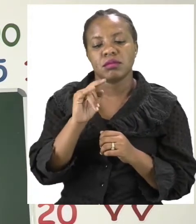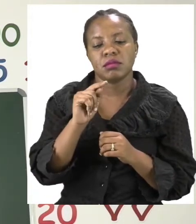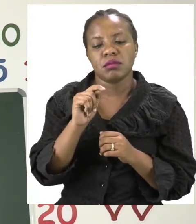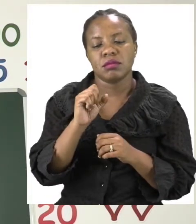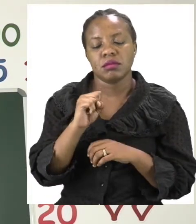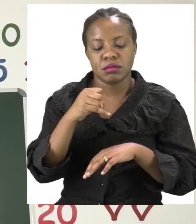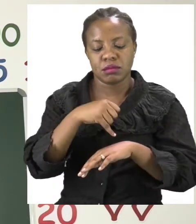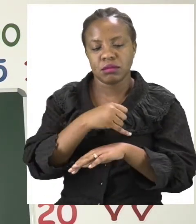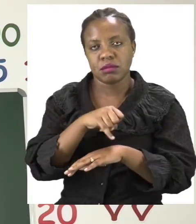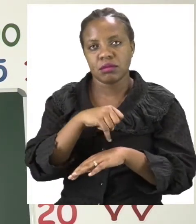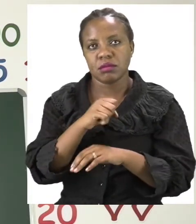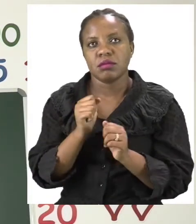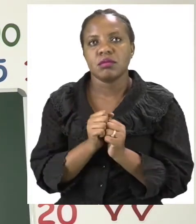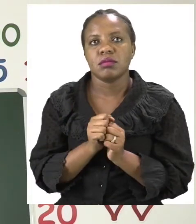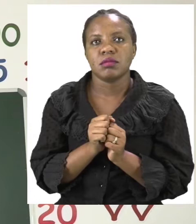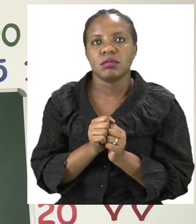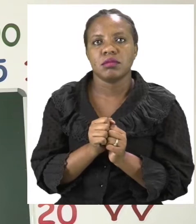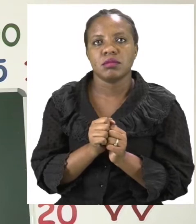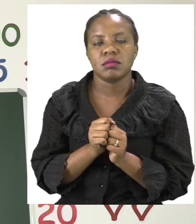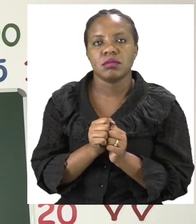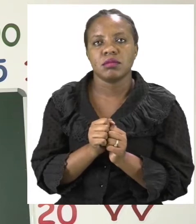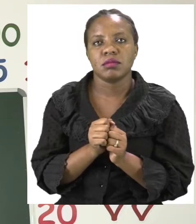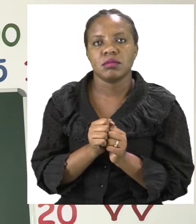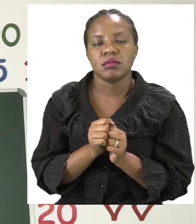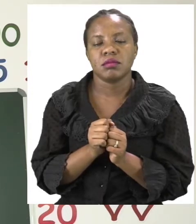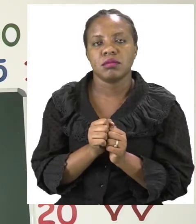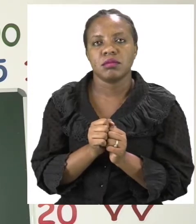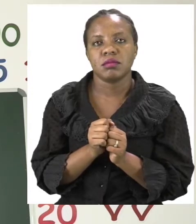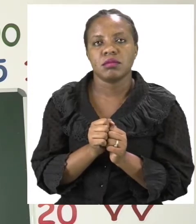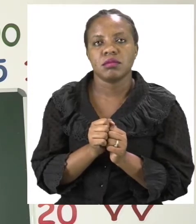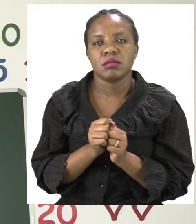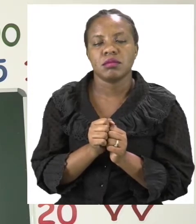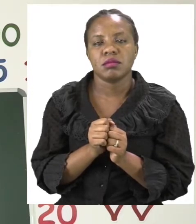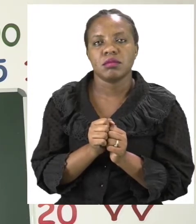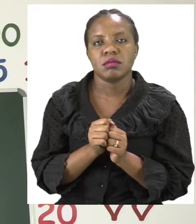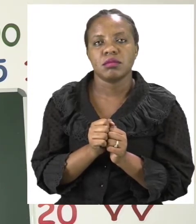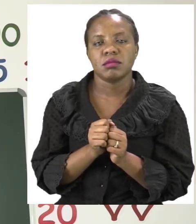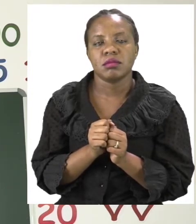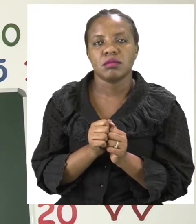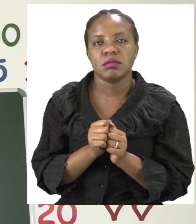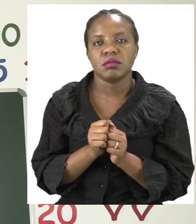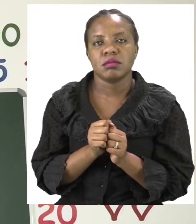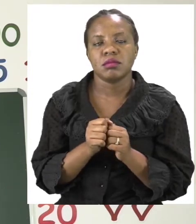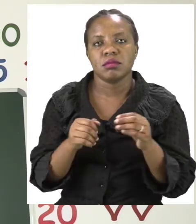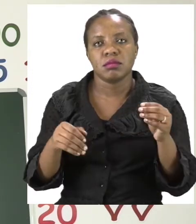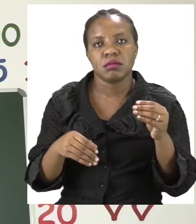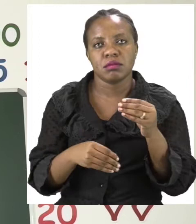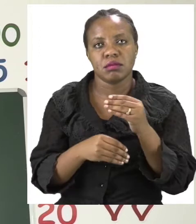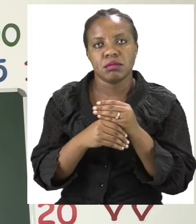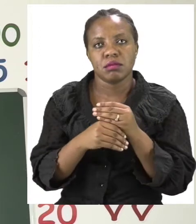side is here. So when we are adding, we say